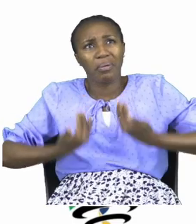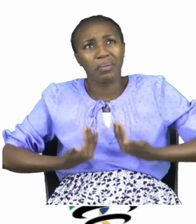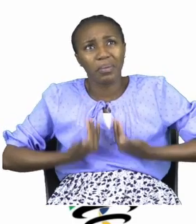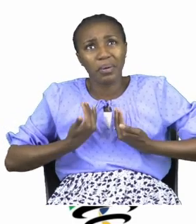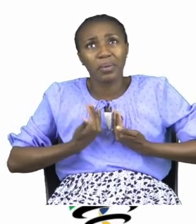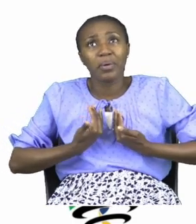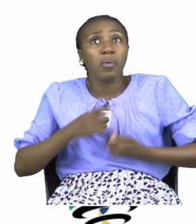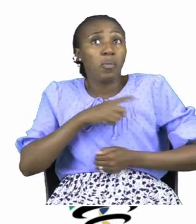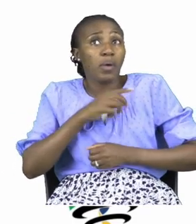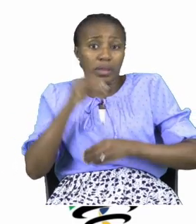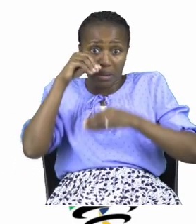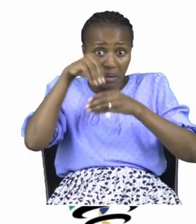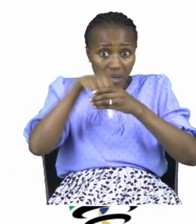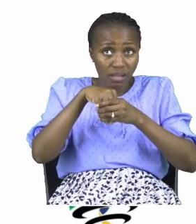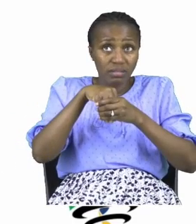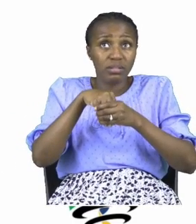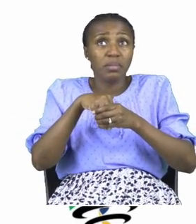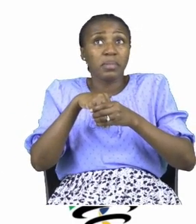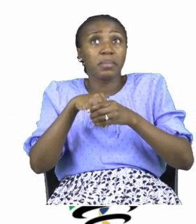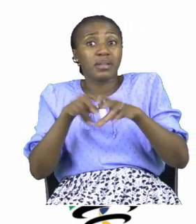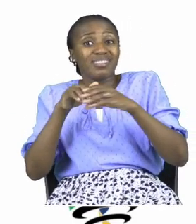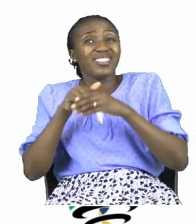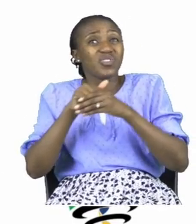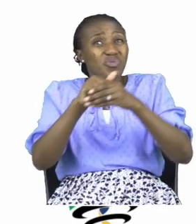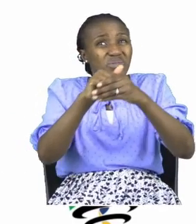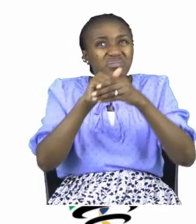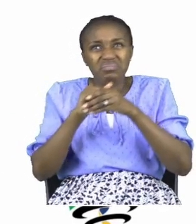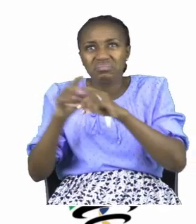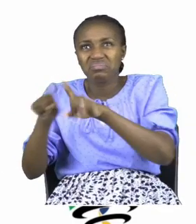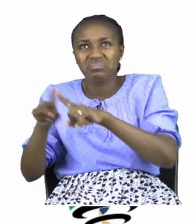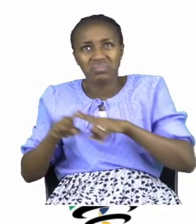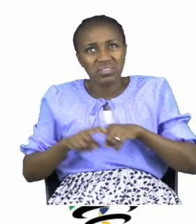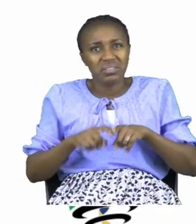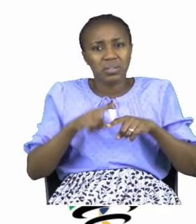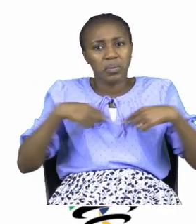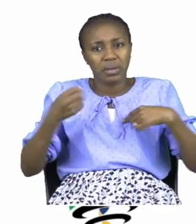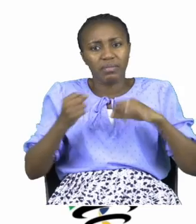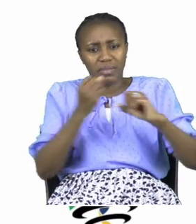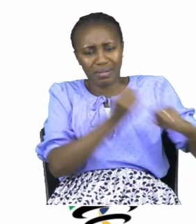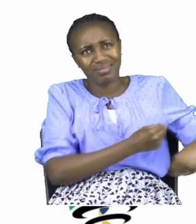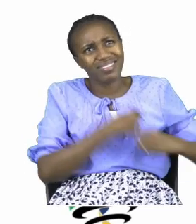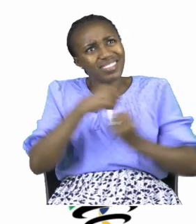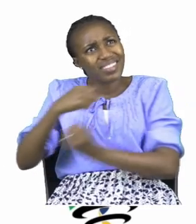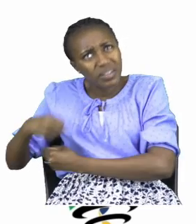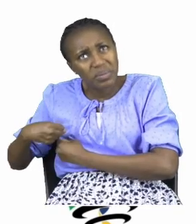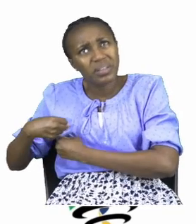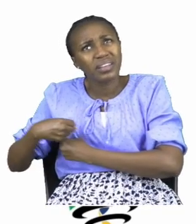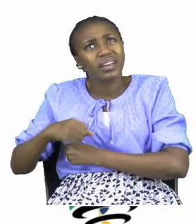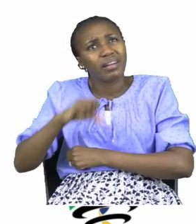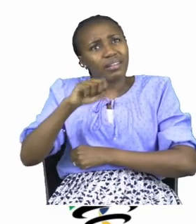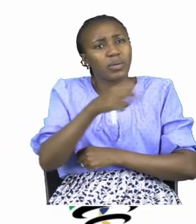involving them in tourism, because we are having canoeing and we are having